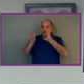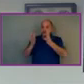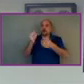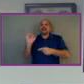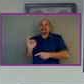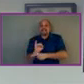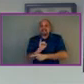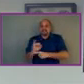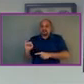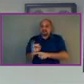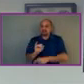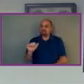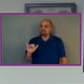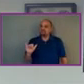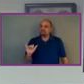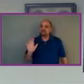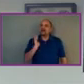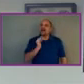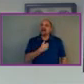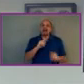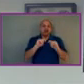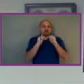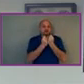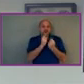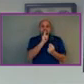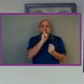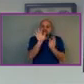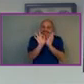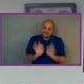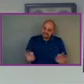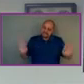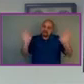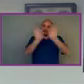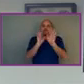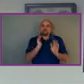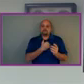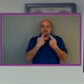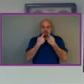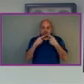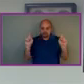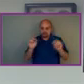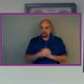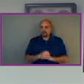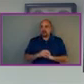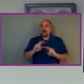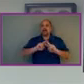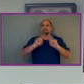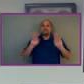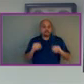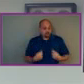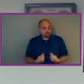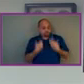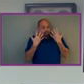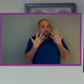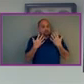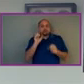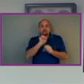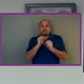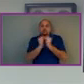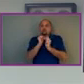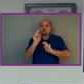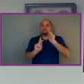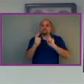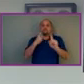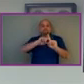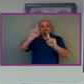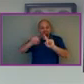interns. Our team is truly the key to our success, and it's been very motivating to work with people from multiple